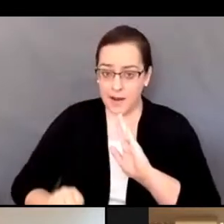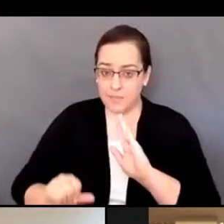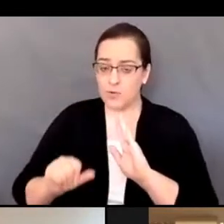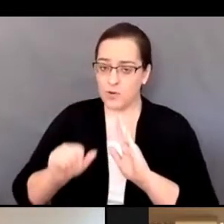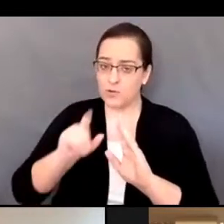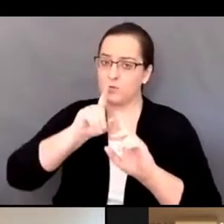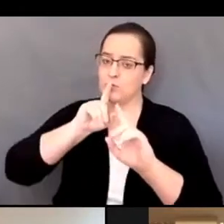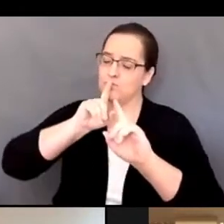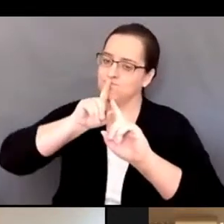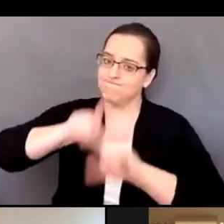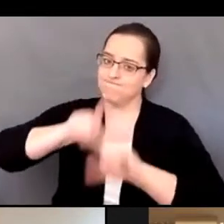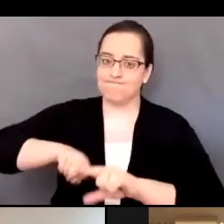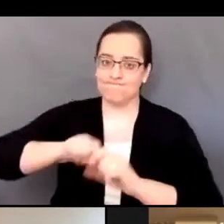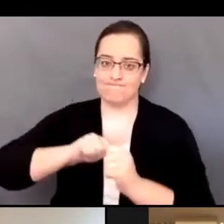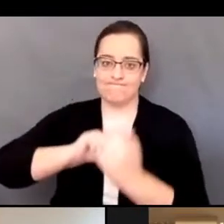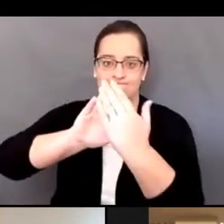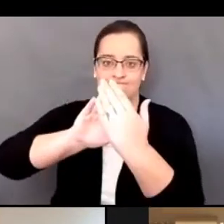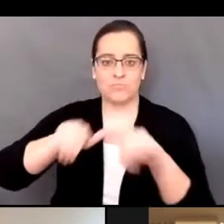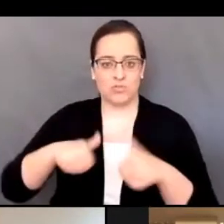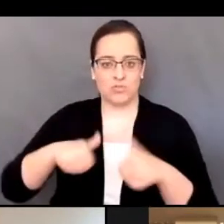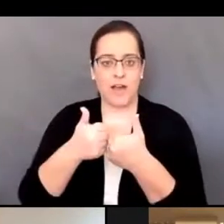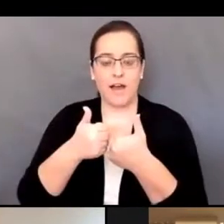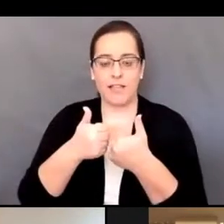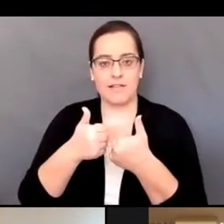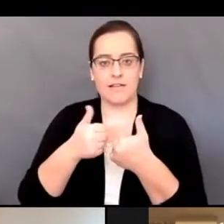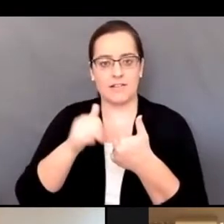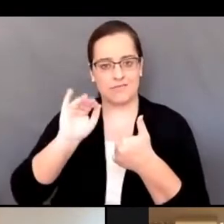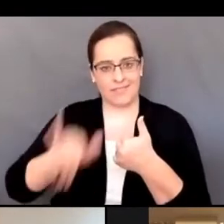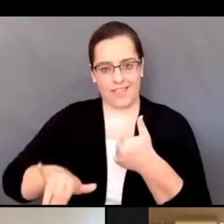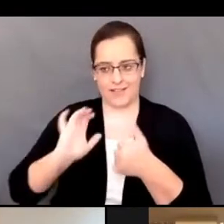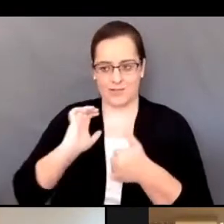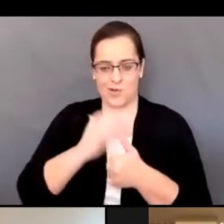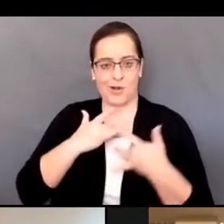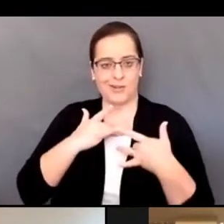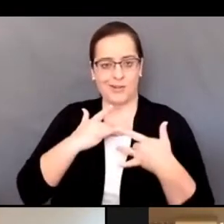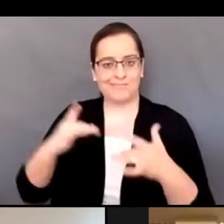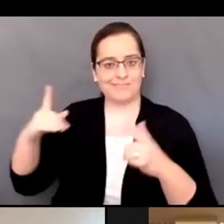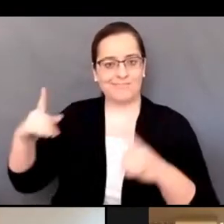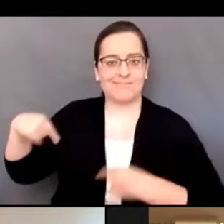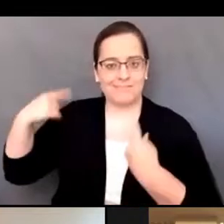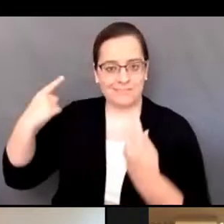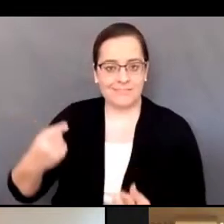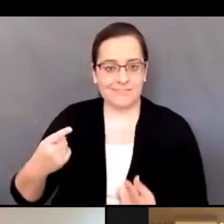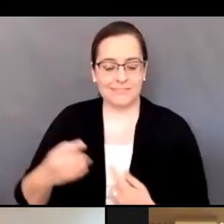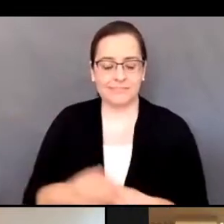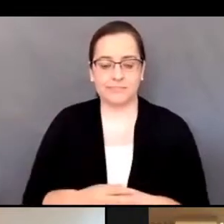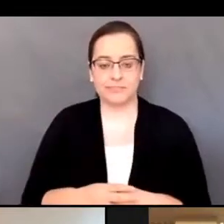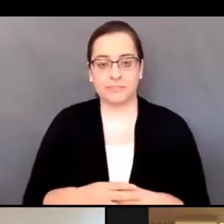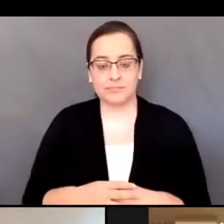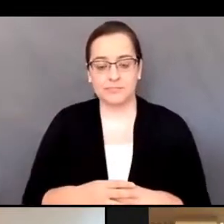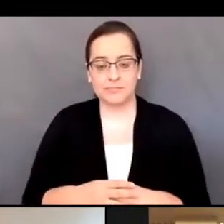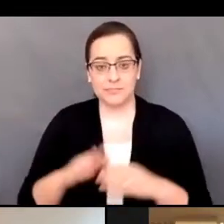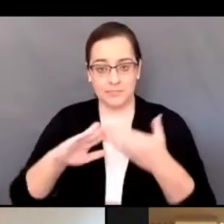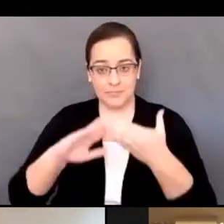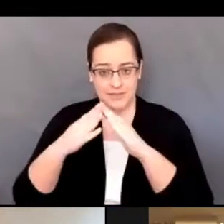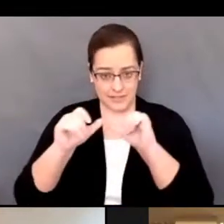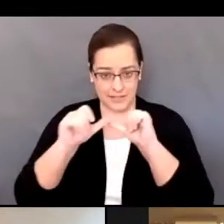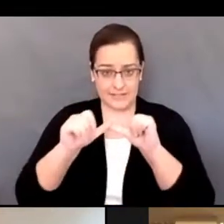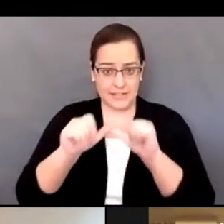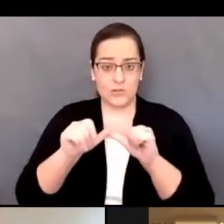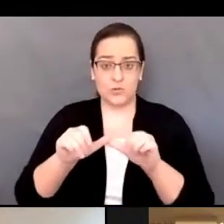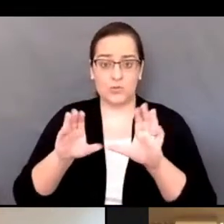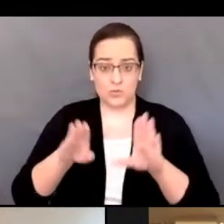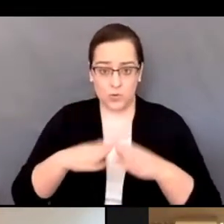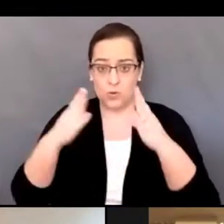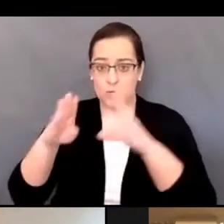impressive style to adversity as it has many times in its past. As our city continues to reopen,